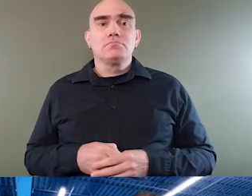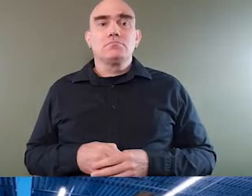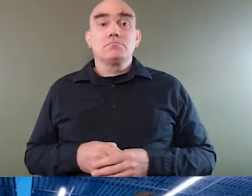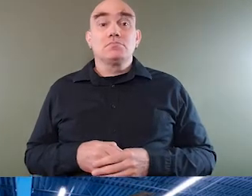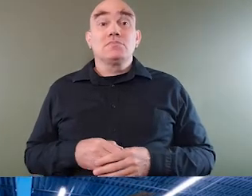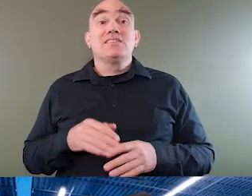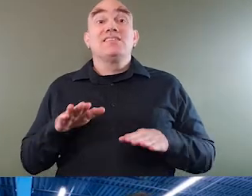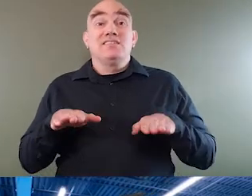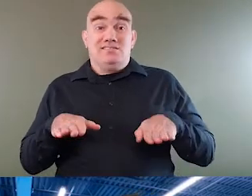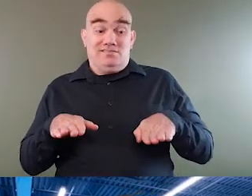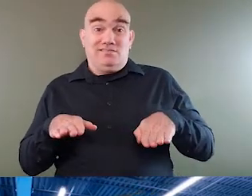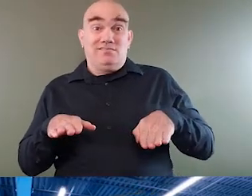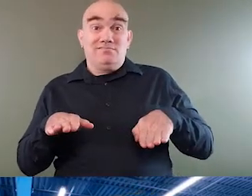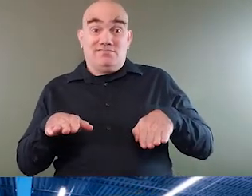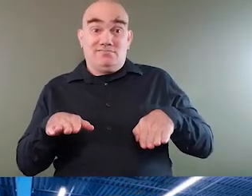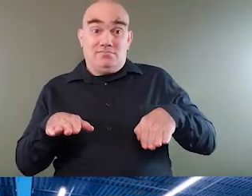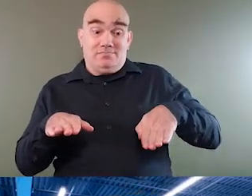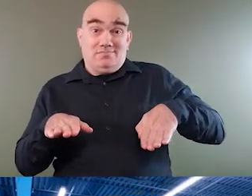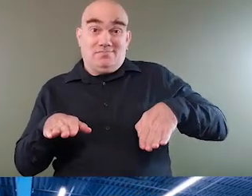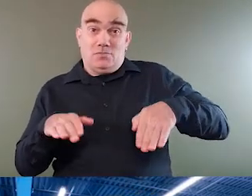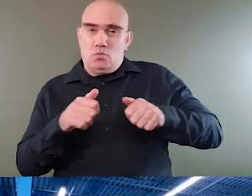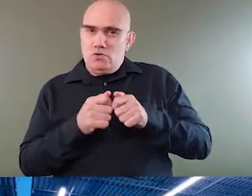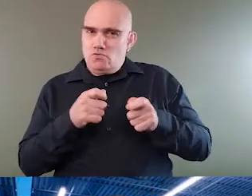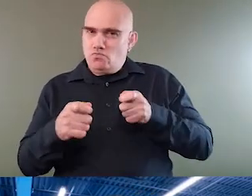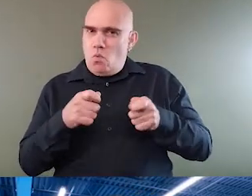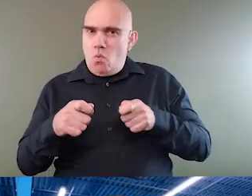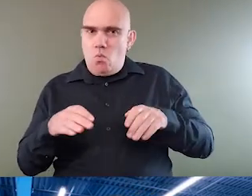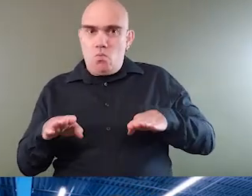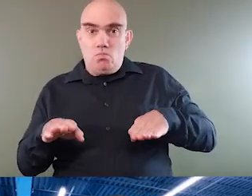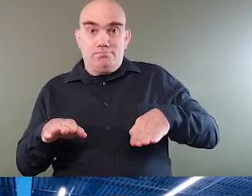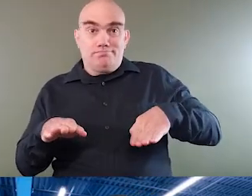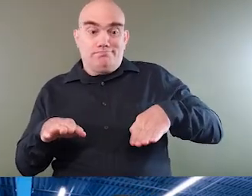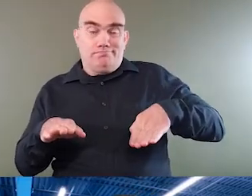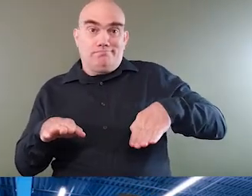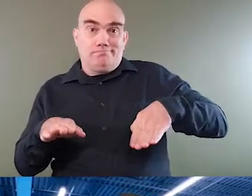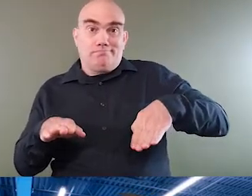your back heel up slowly, slowly and with control.